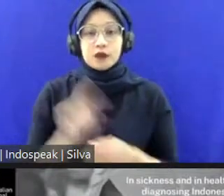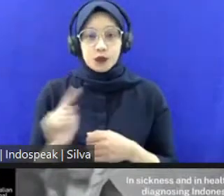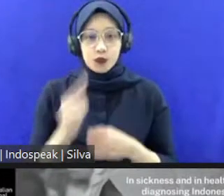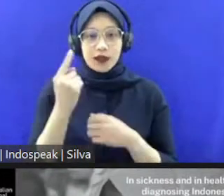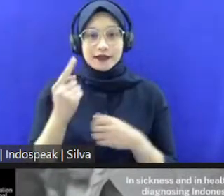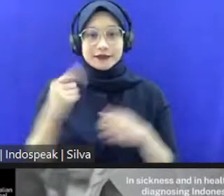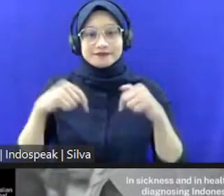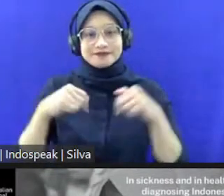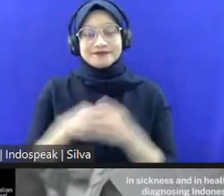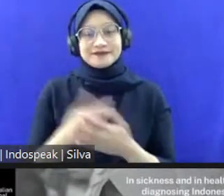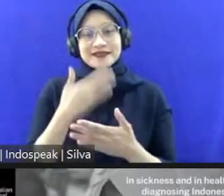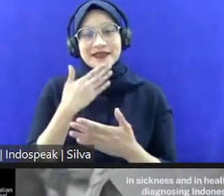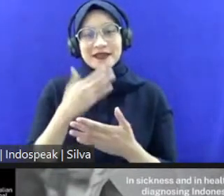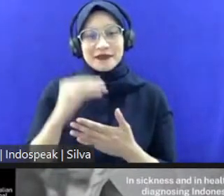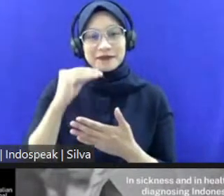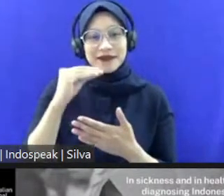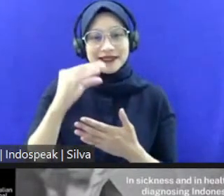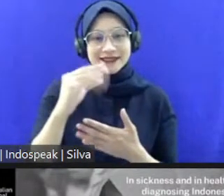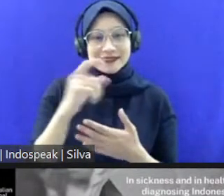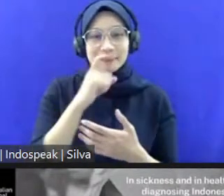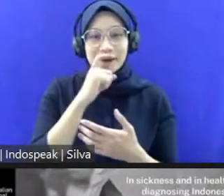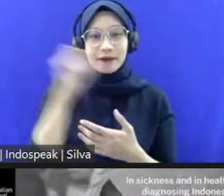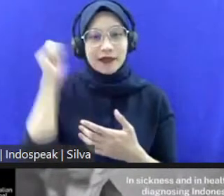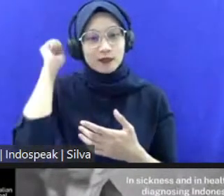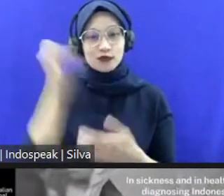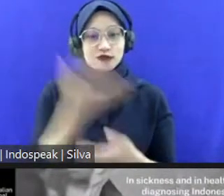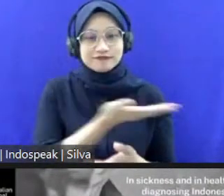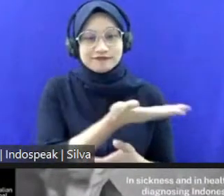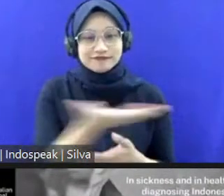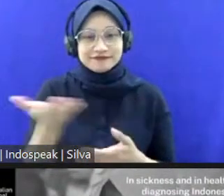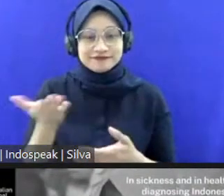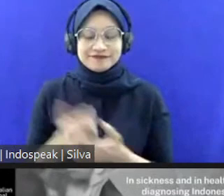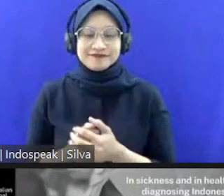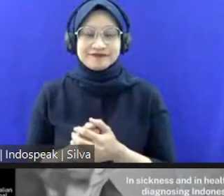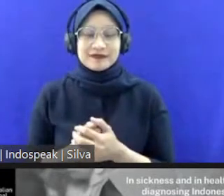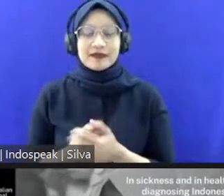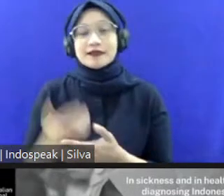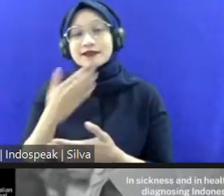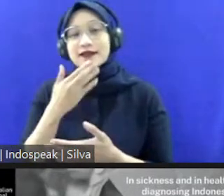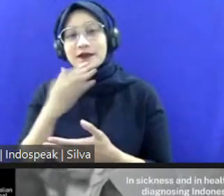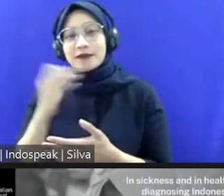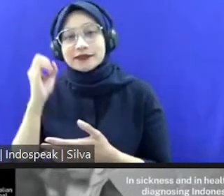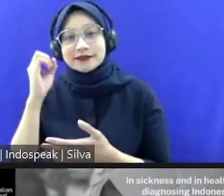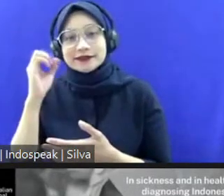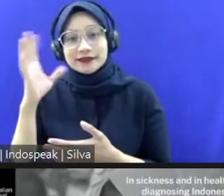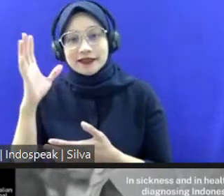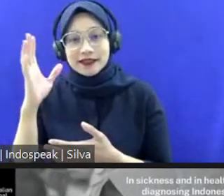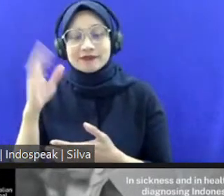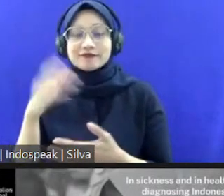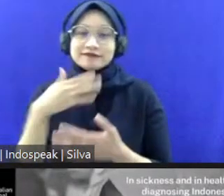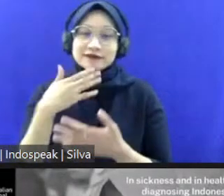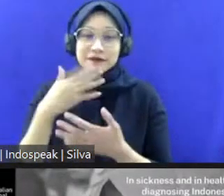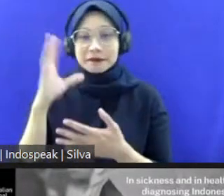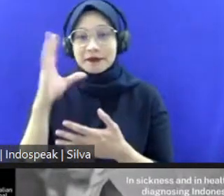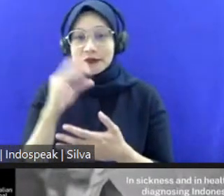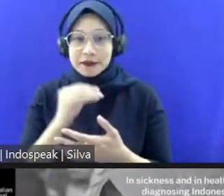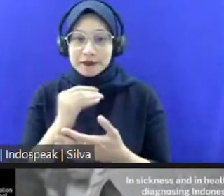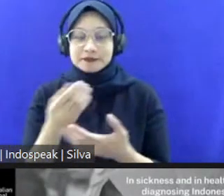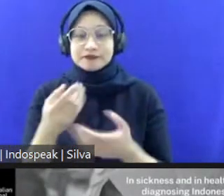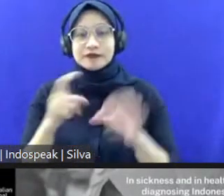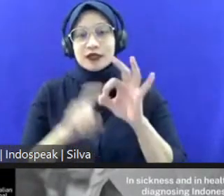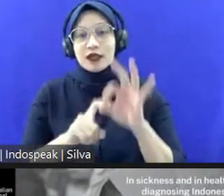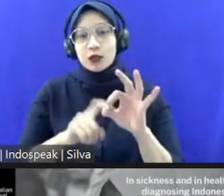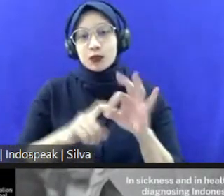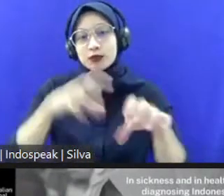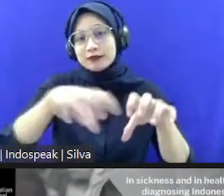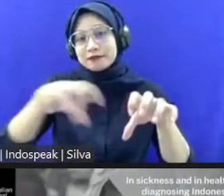Good morning, selamat pagi, Ibu dan Bapak sekalian. Good afternoon and good evening, depending on where you are. My